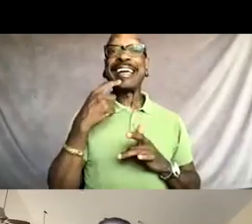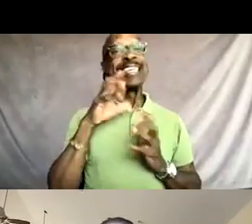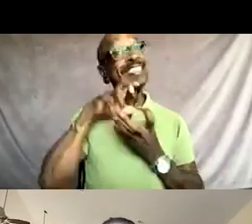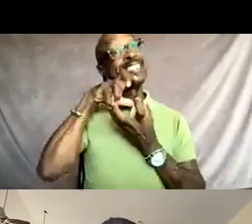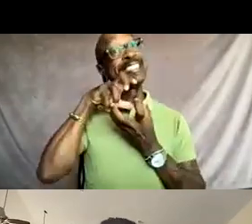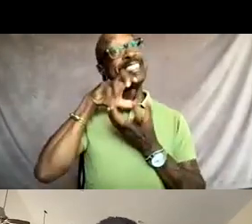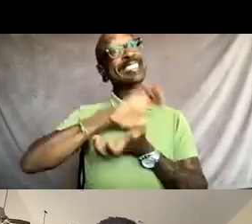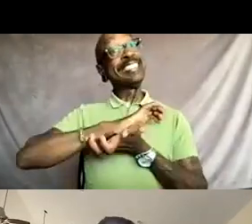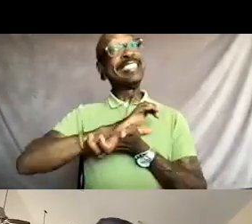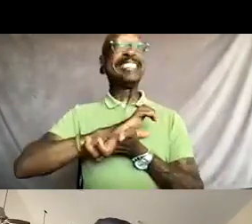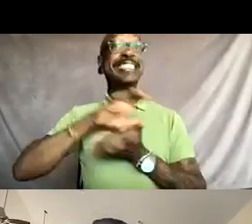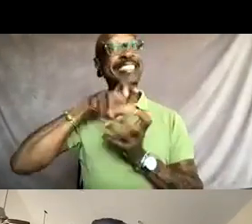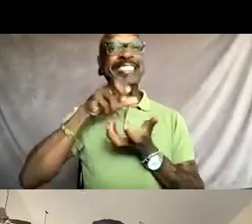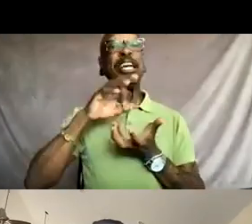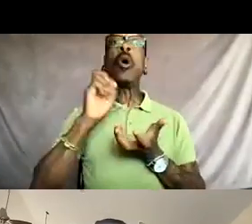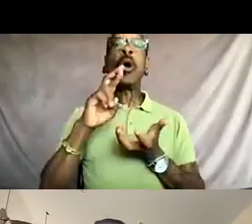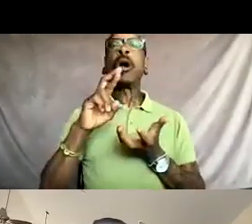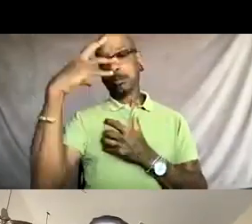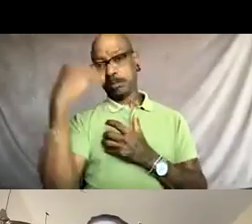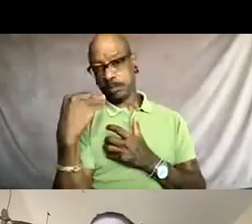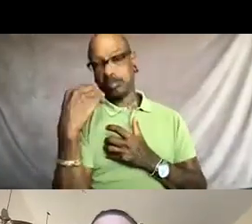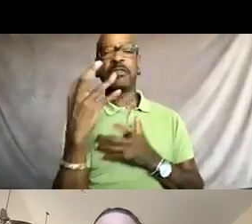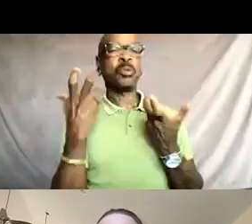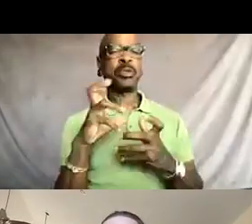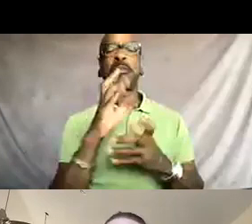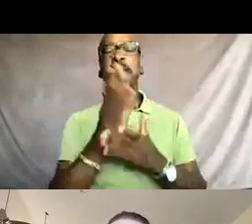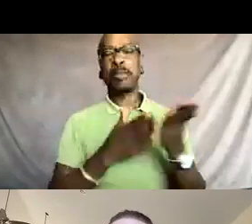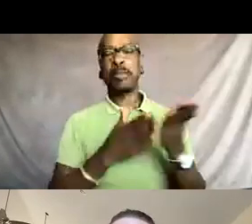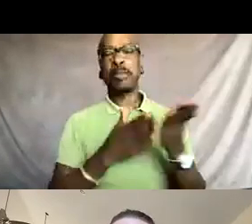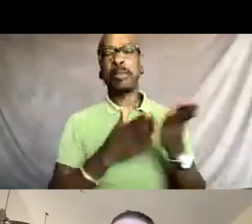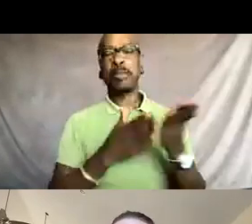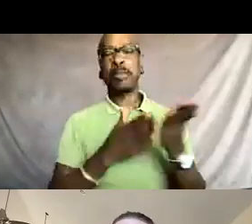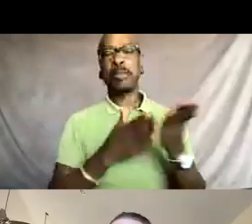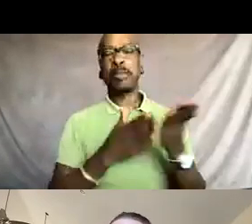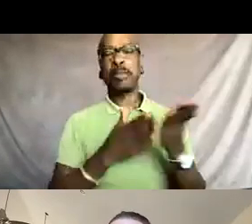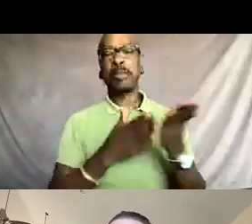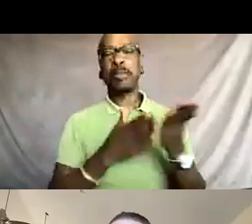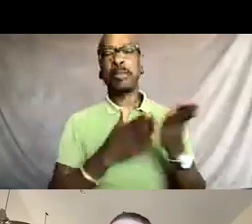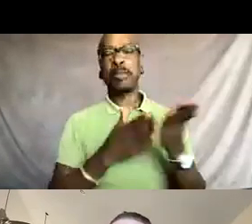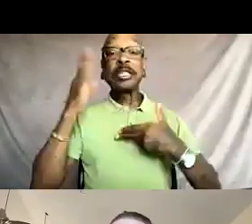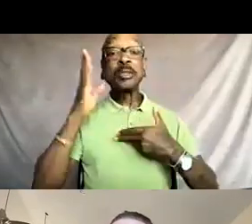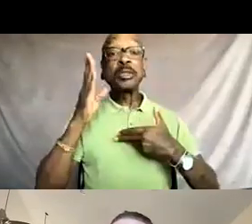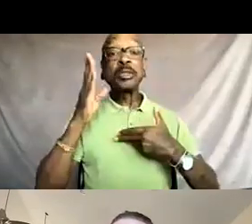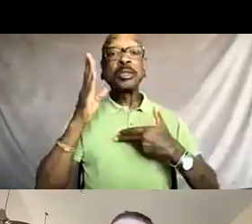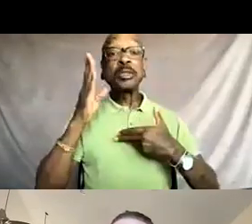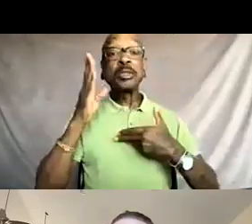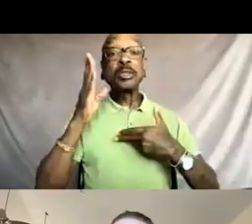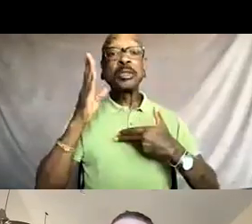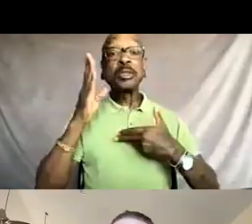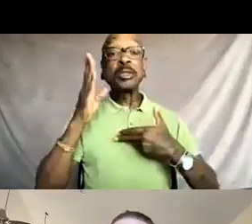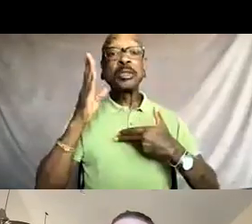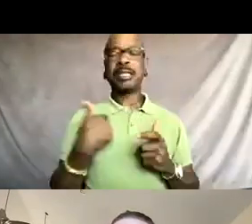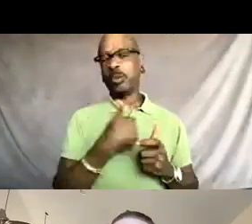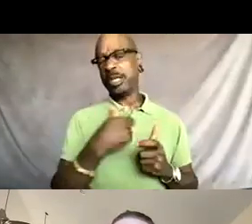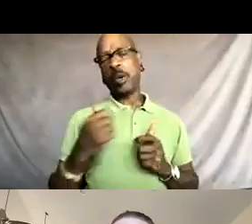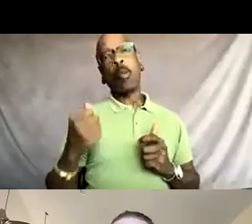movie. The slides, again, we are sharing. There's going to be a lot of slides in here that we're not even going to talk about. They're there for